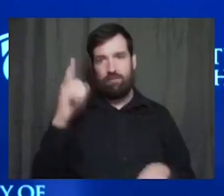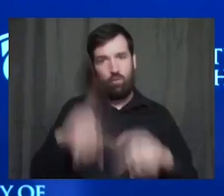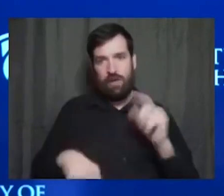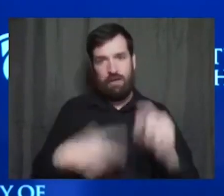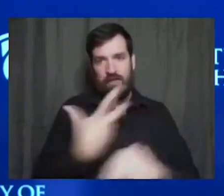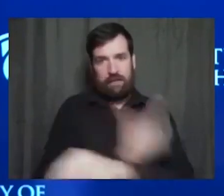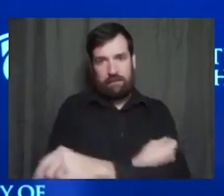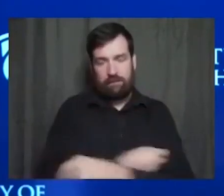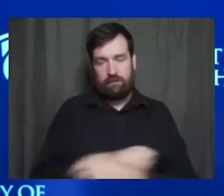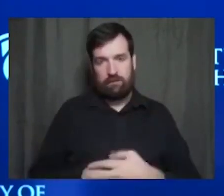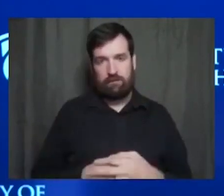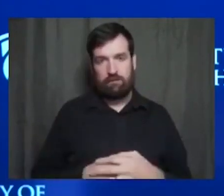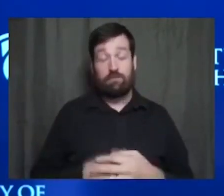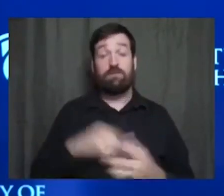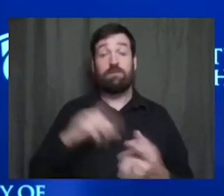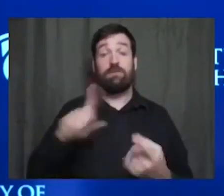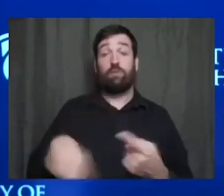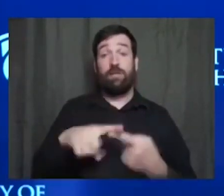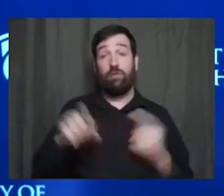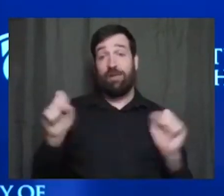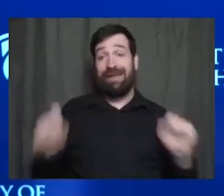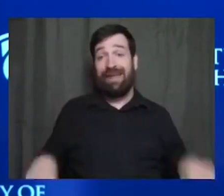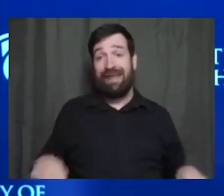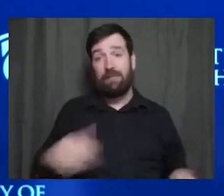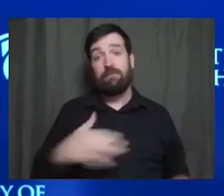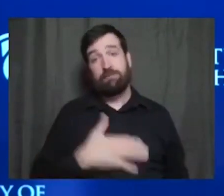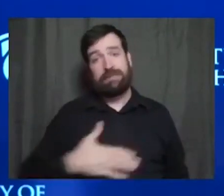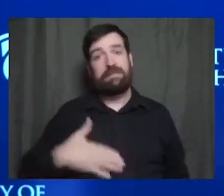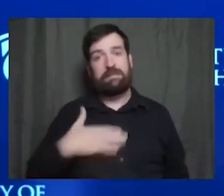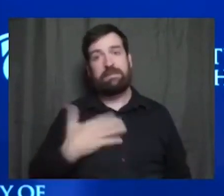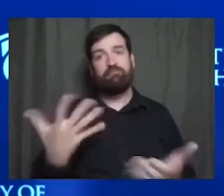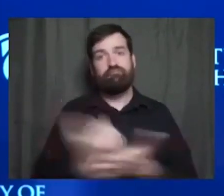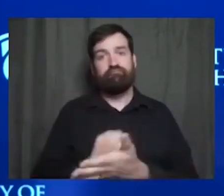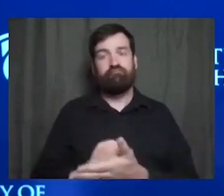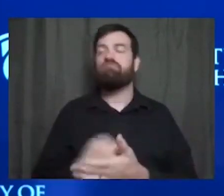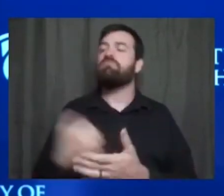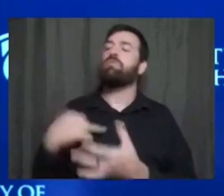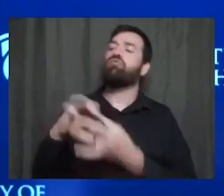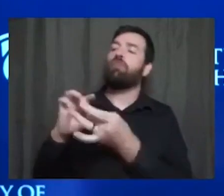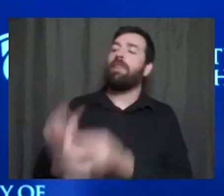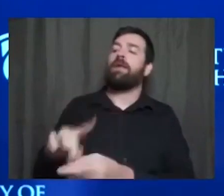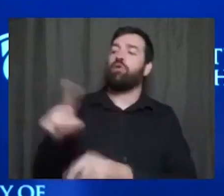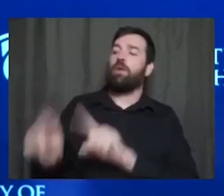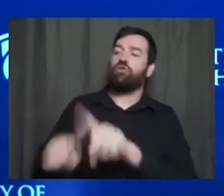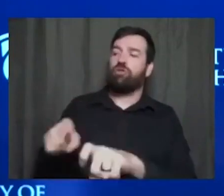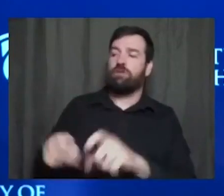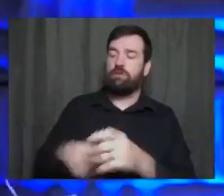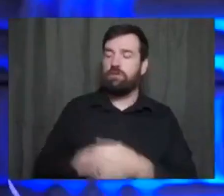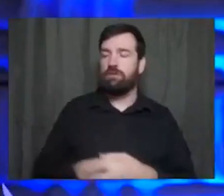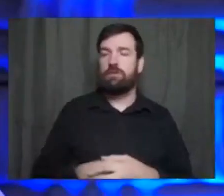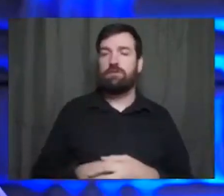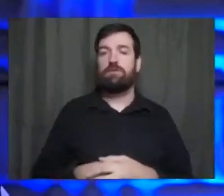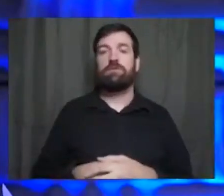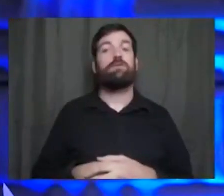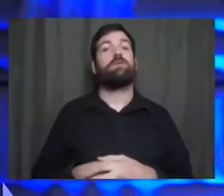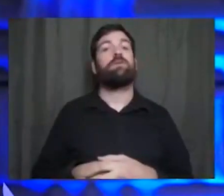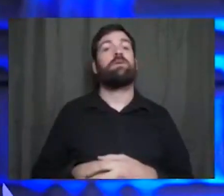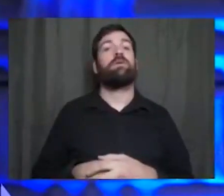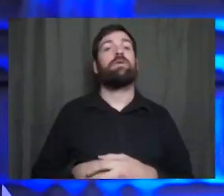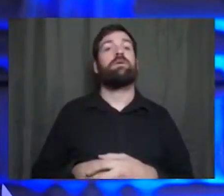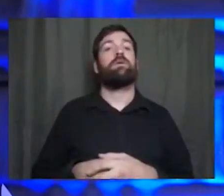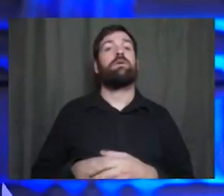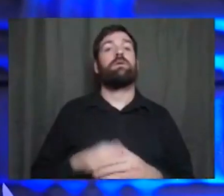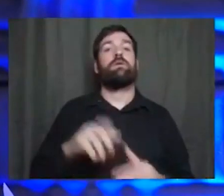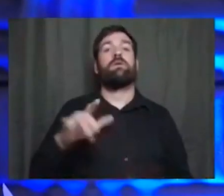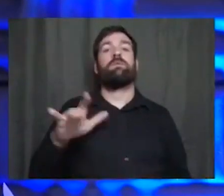And when you can, please get vaccinated. I have a related question before we go to the next one, guys. Ardith is asking,